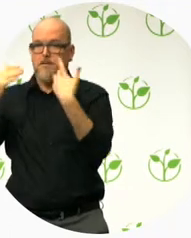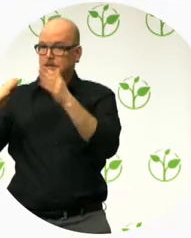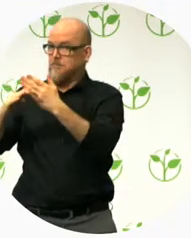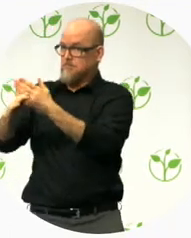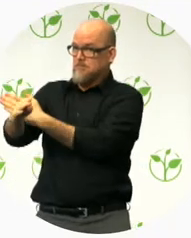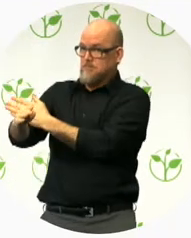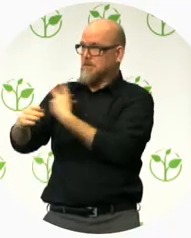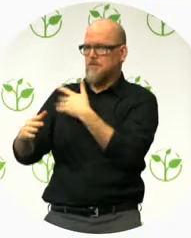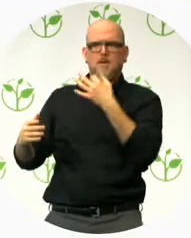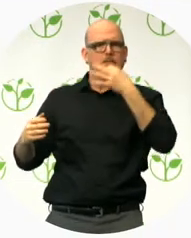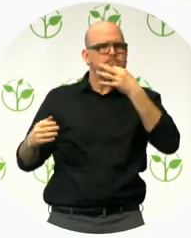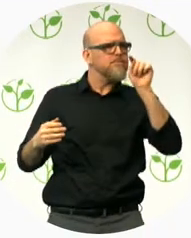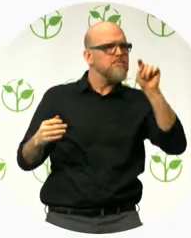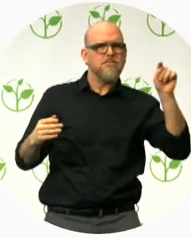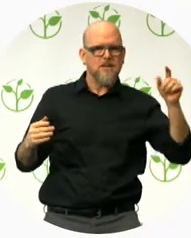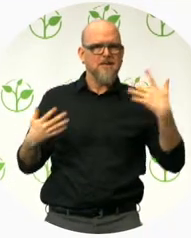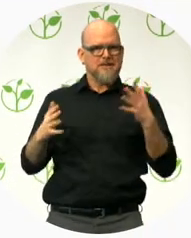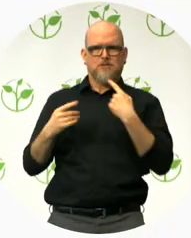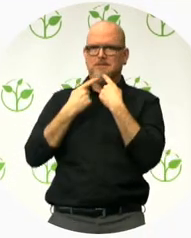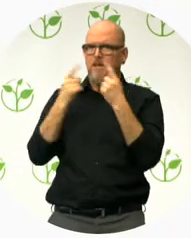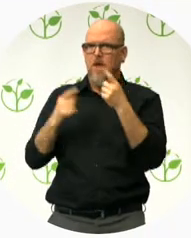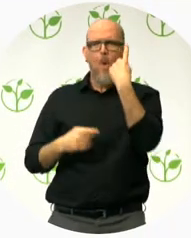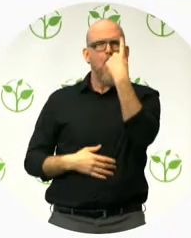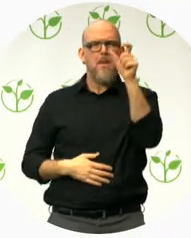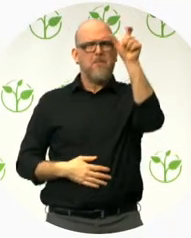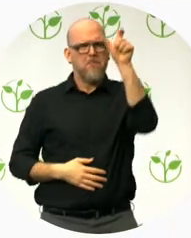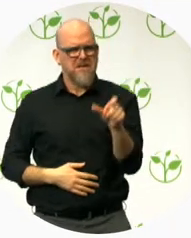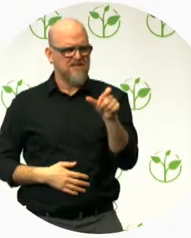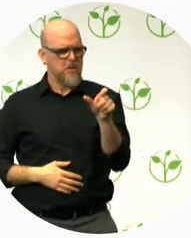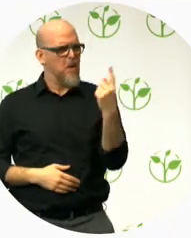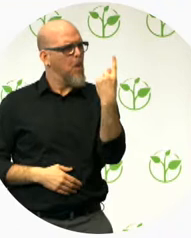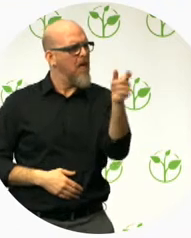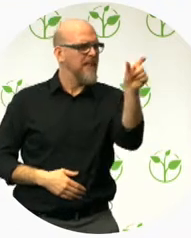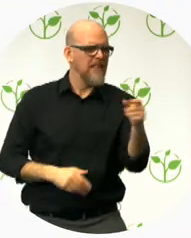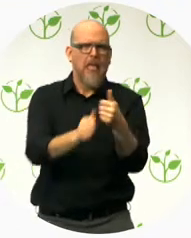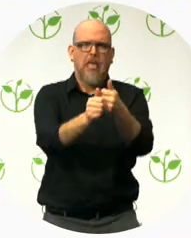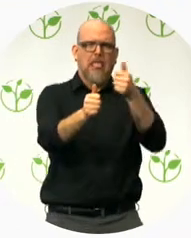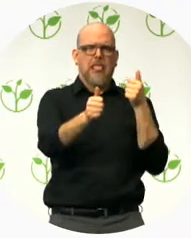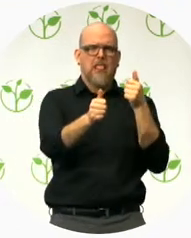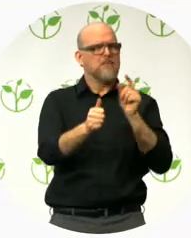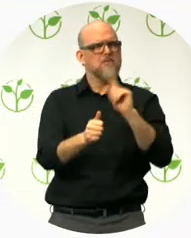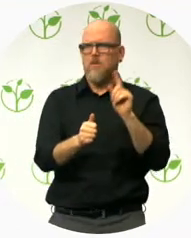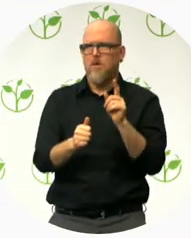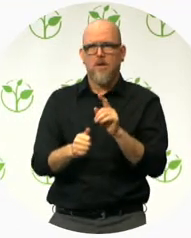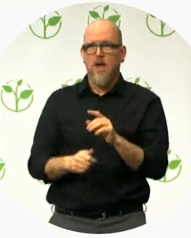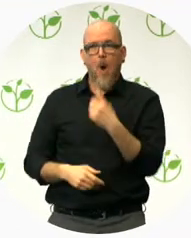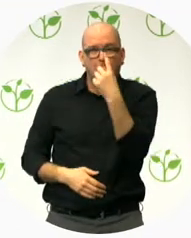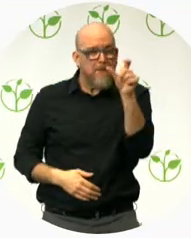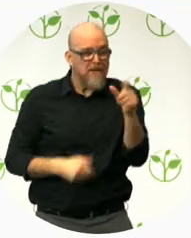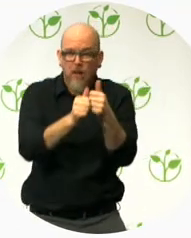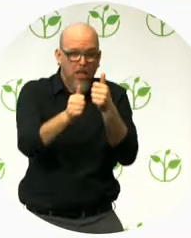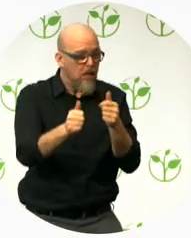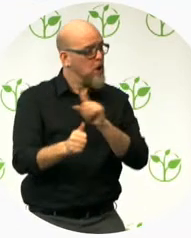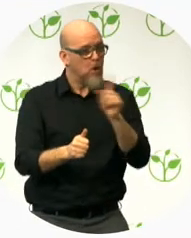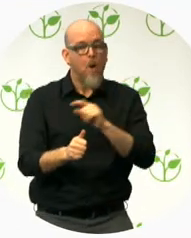when we say no one behind, we mean also the private sector, not just people. I want to extend it to everybody who